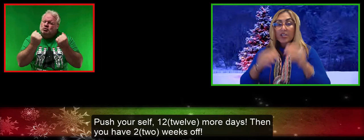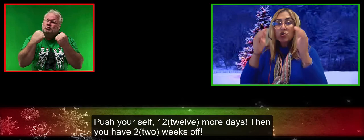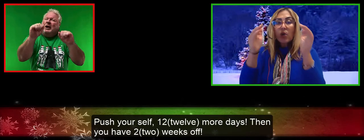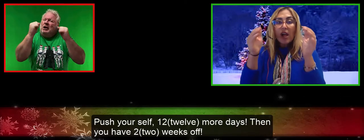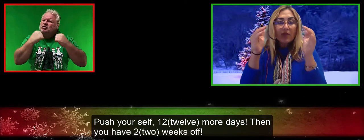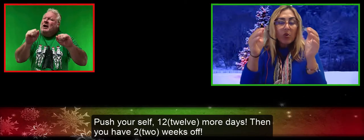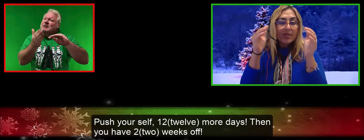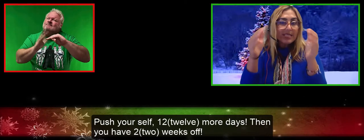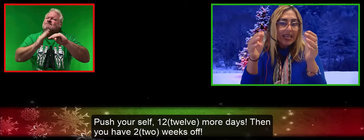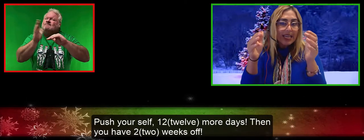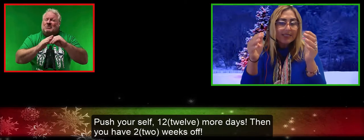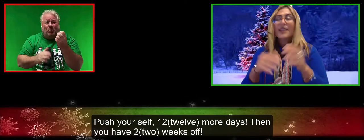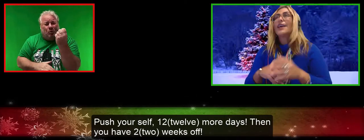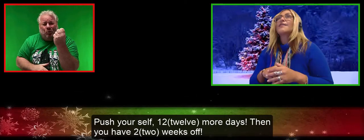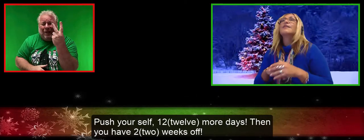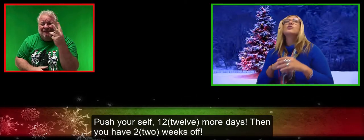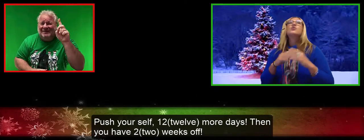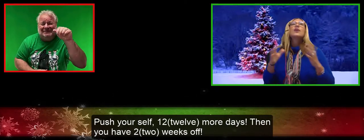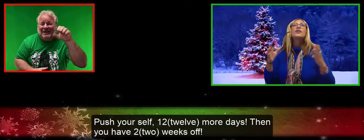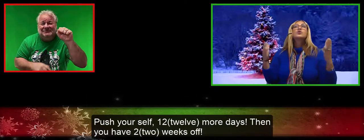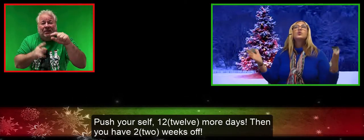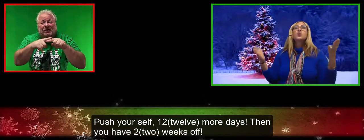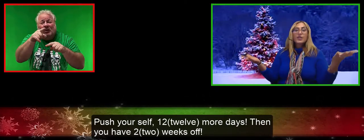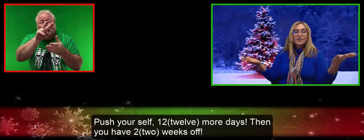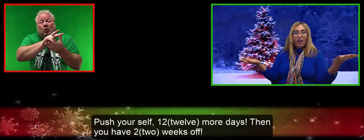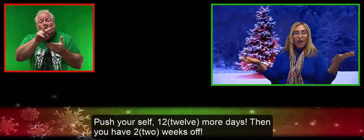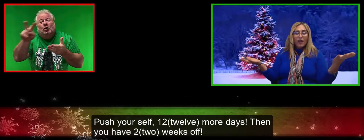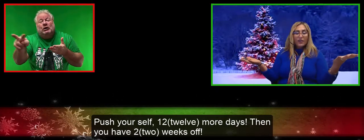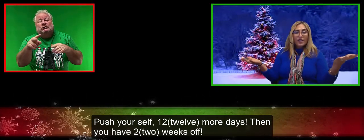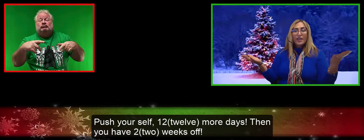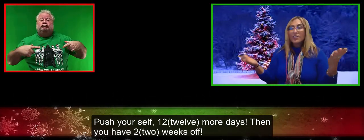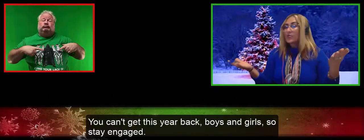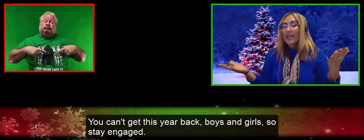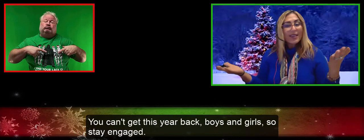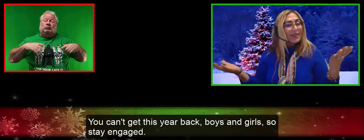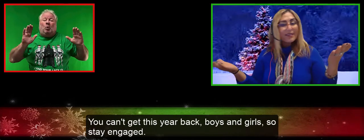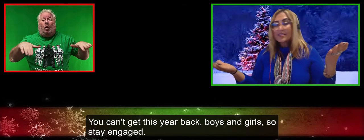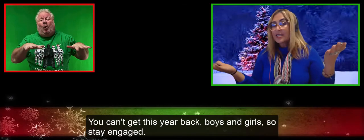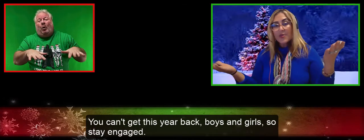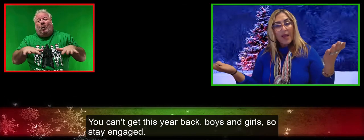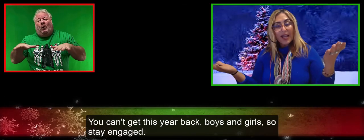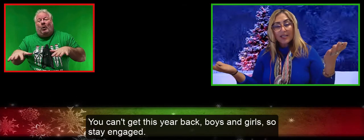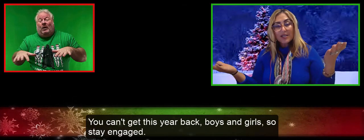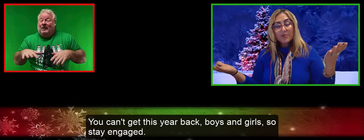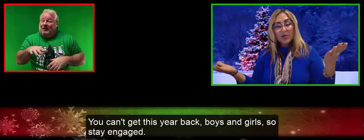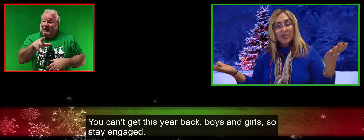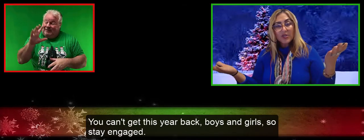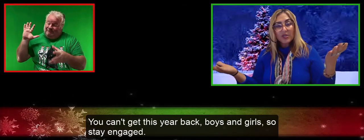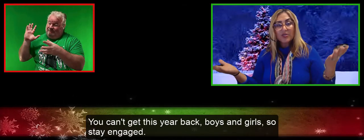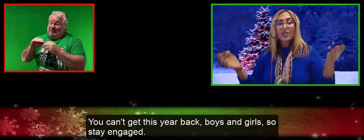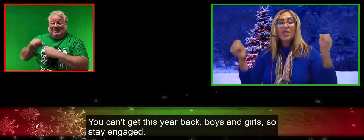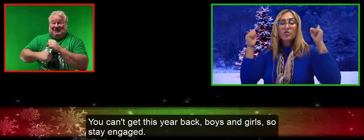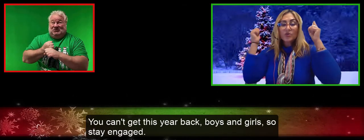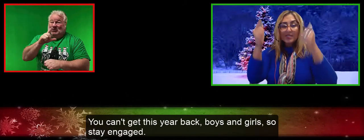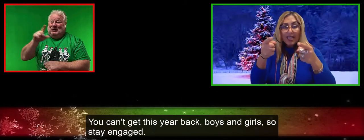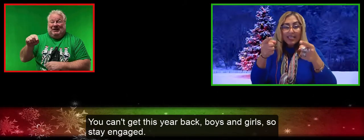yourself 12 more days, and then you have 2 weeks off. You can't get this year back, boys and